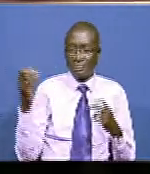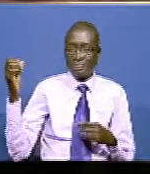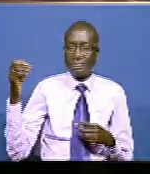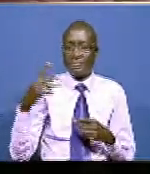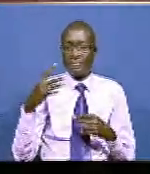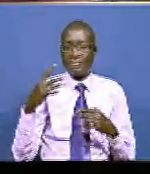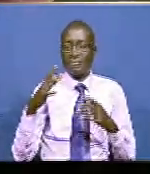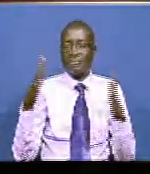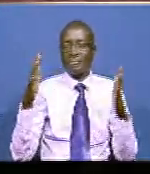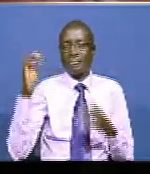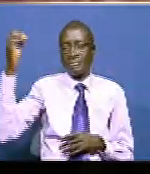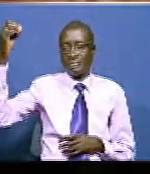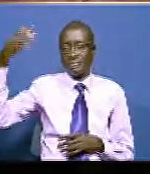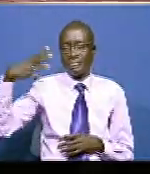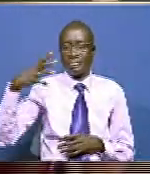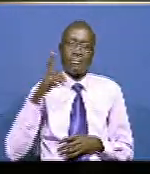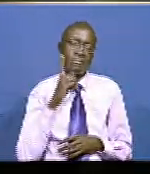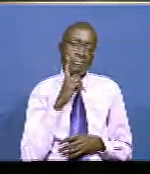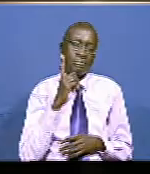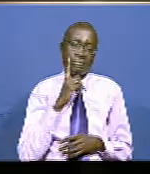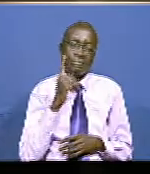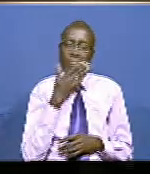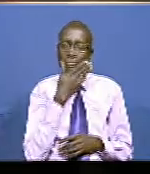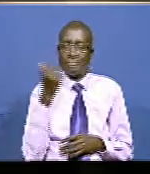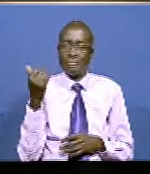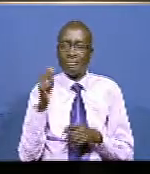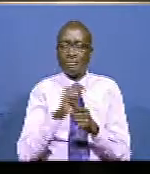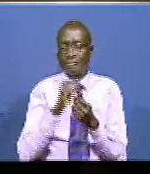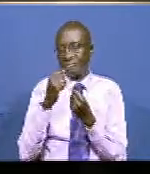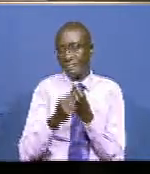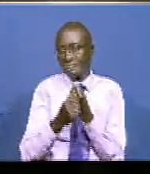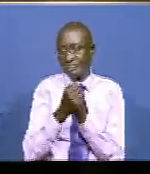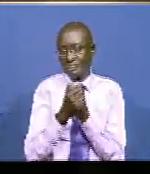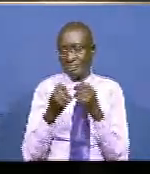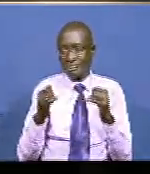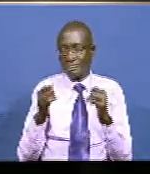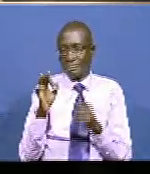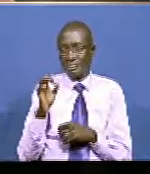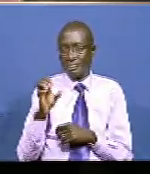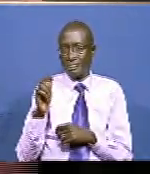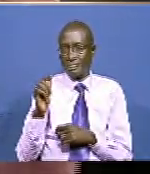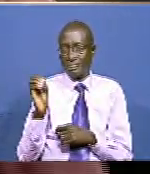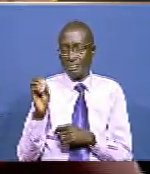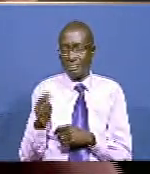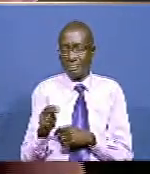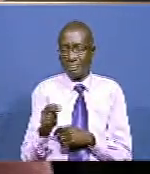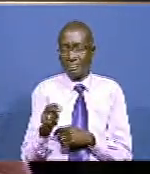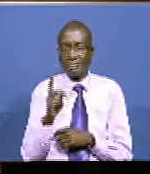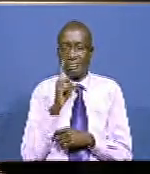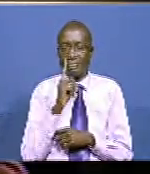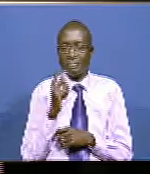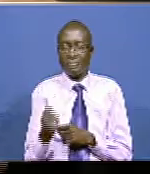than the sun. Tuone ka kesho tutakuwa na better harvest. Tunajaribu kufight fiction, tutadai in case of tusiamke,